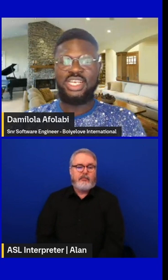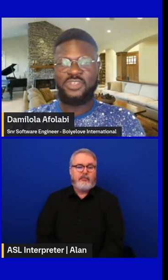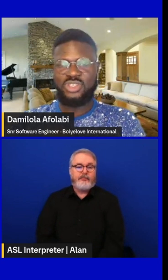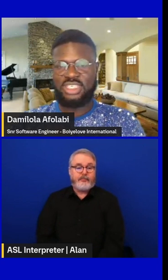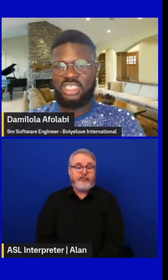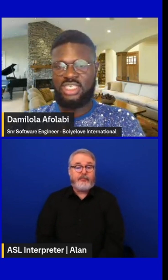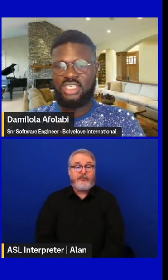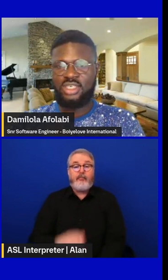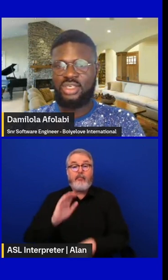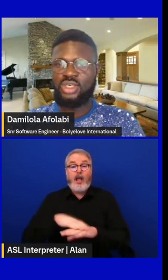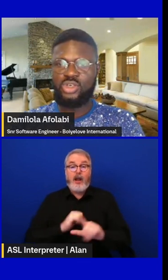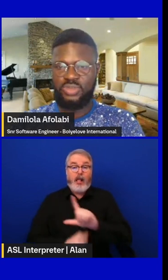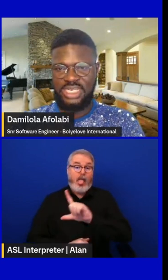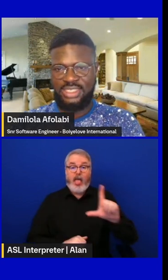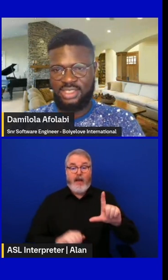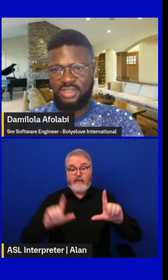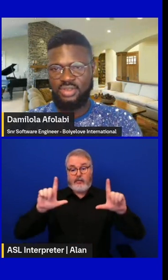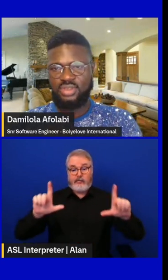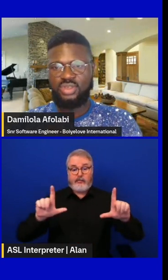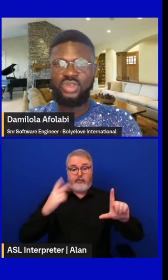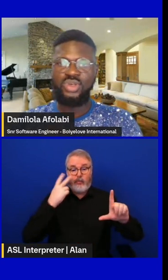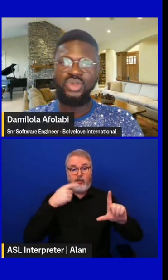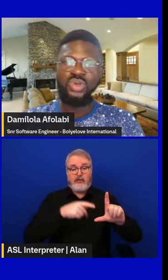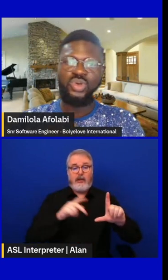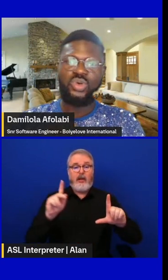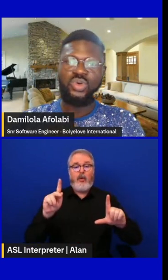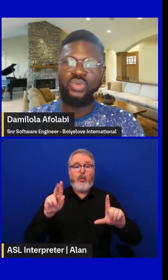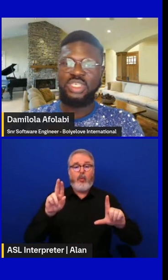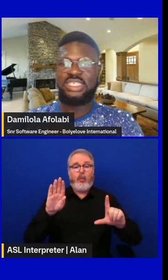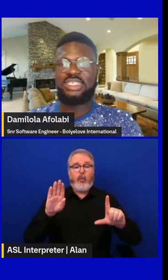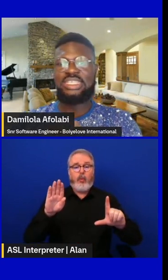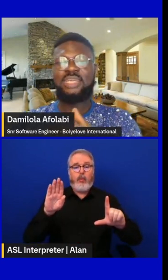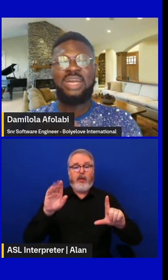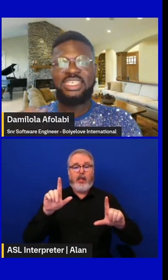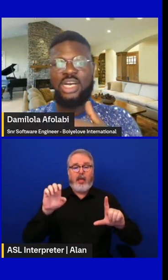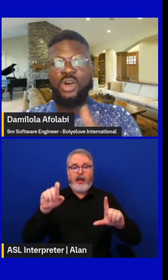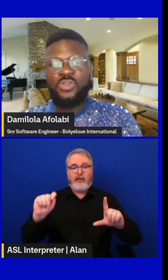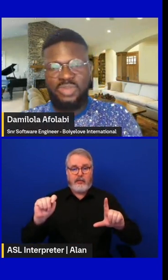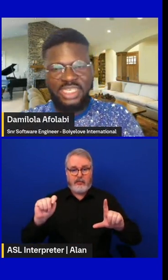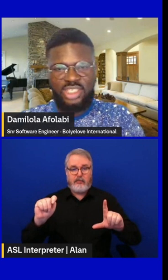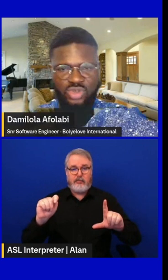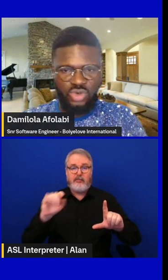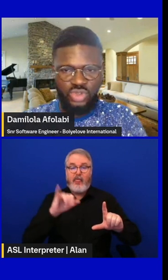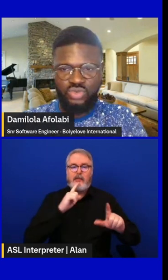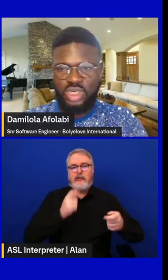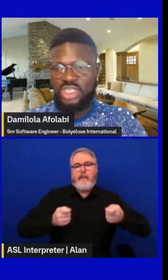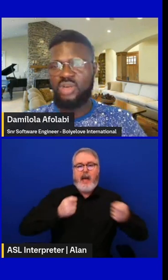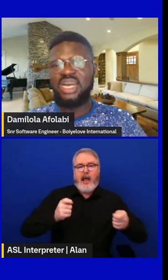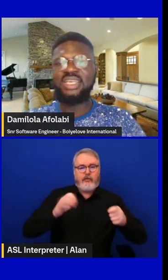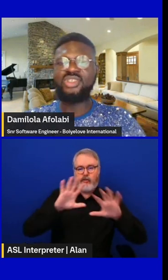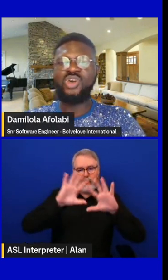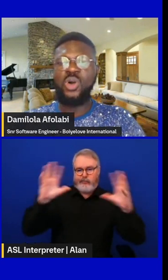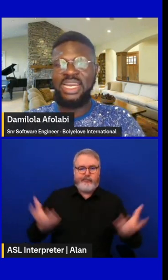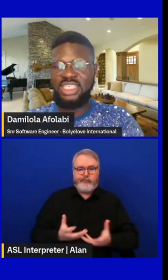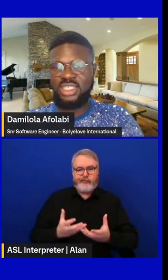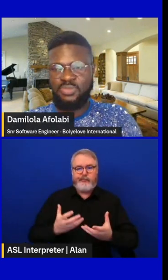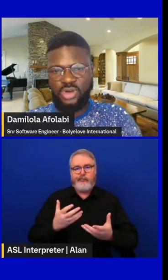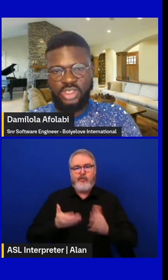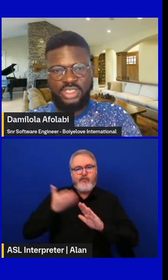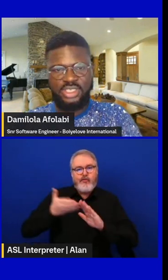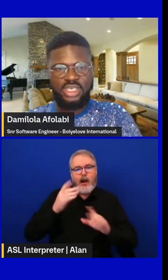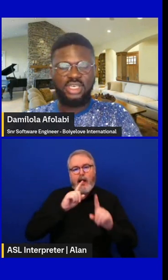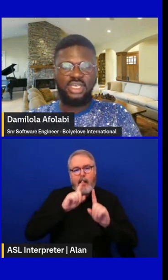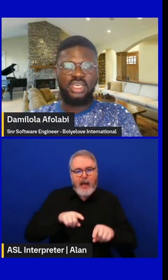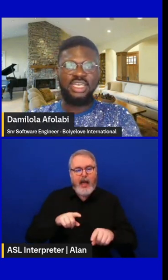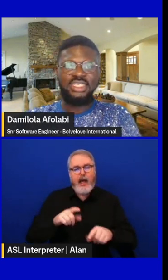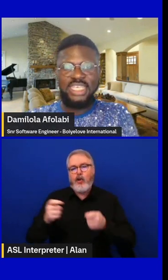On the left, you see Kubelet, which is like the manager of Kubernetes nodes, running commands or managing